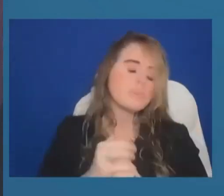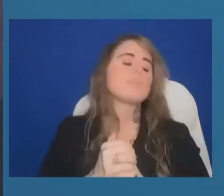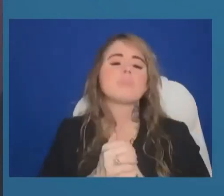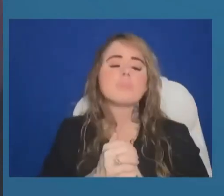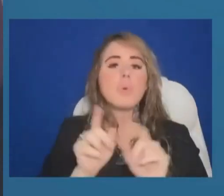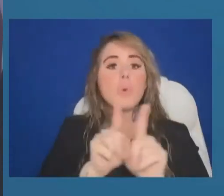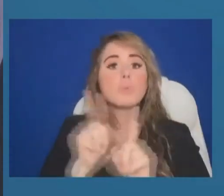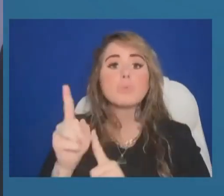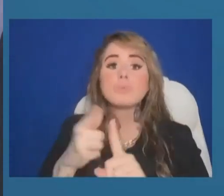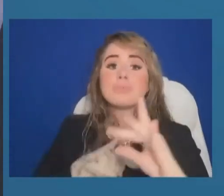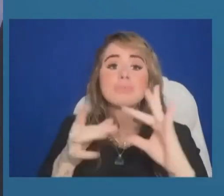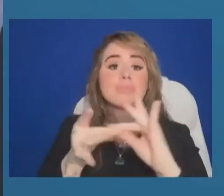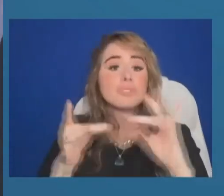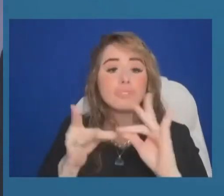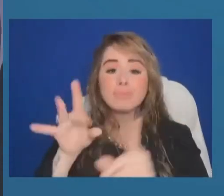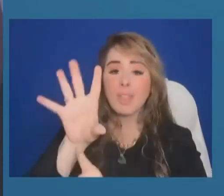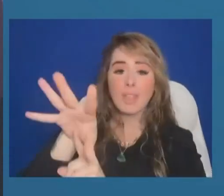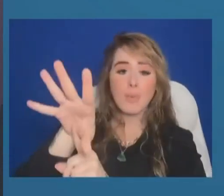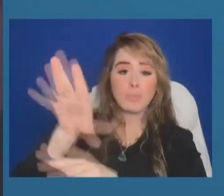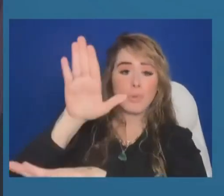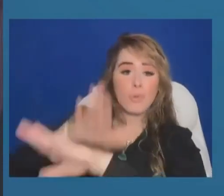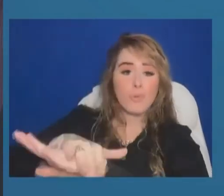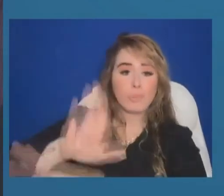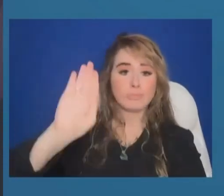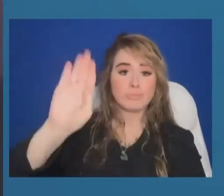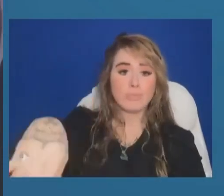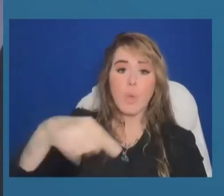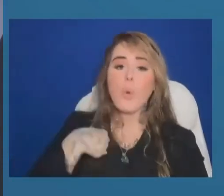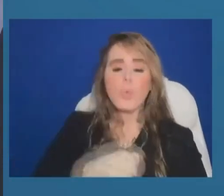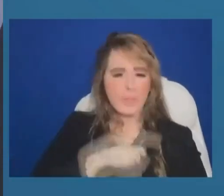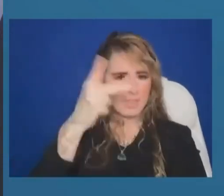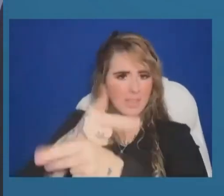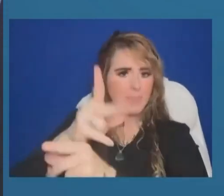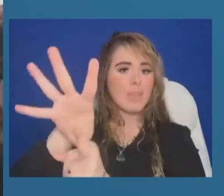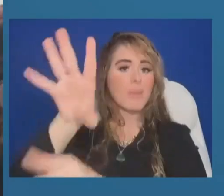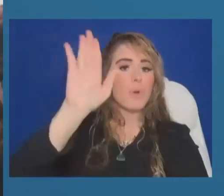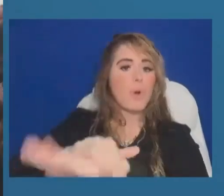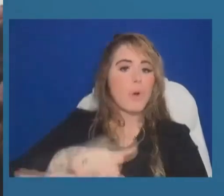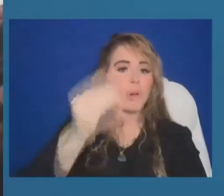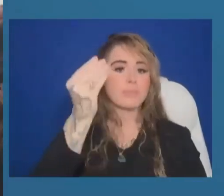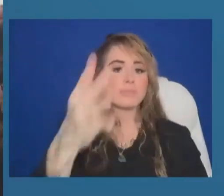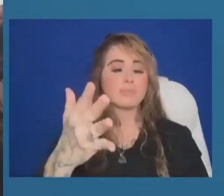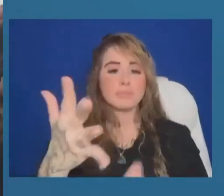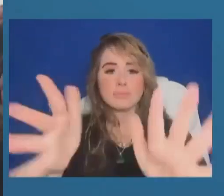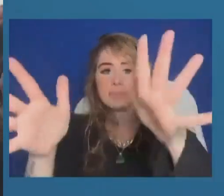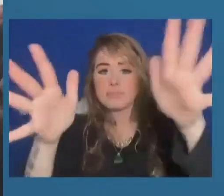say, the cameras are staying on. We are keeping the cameras on.